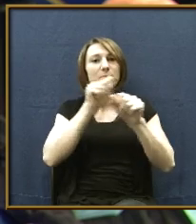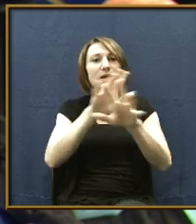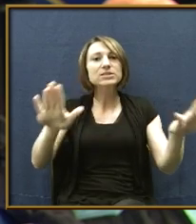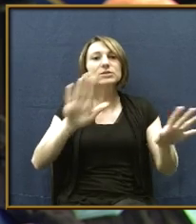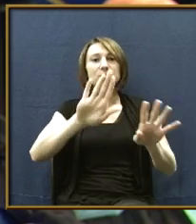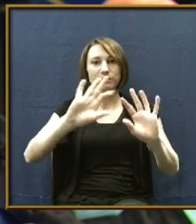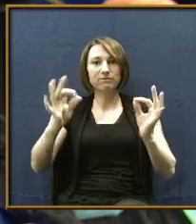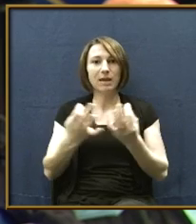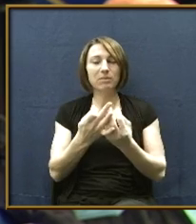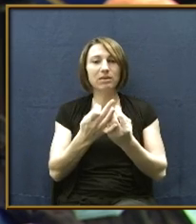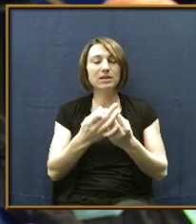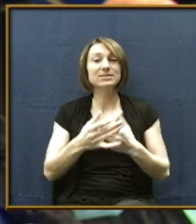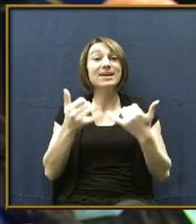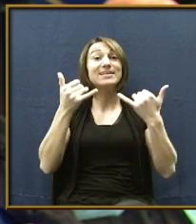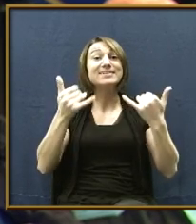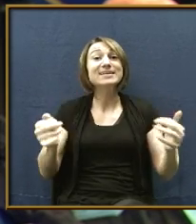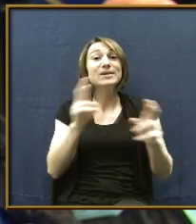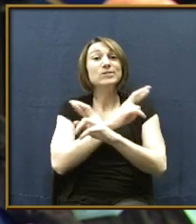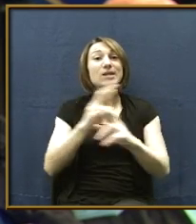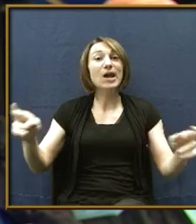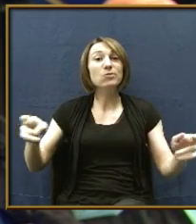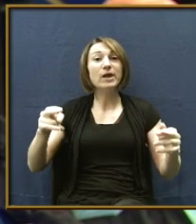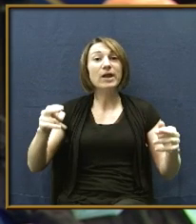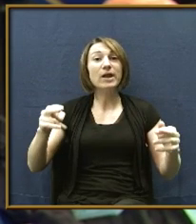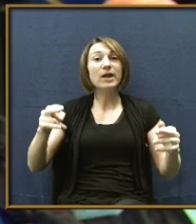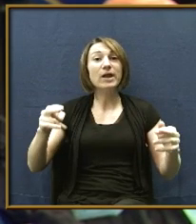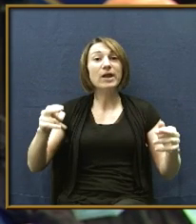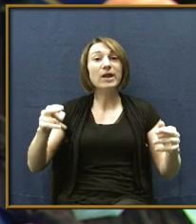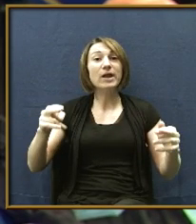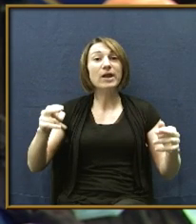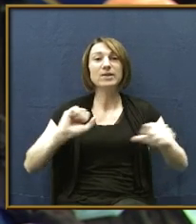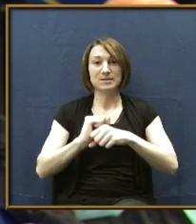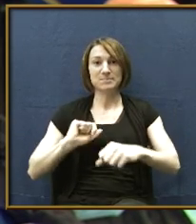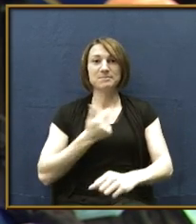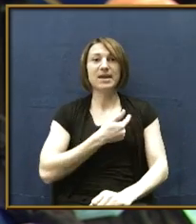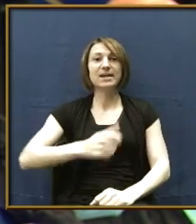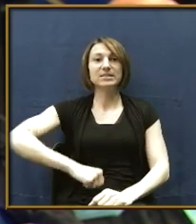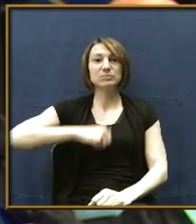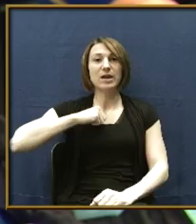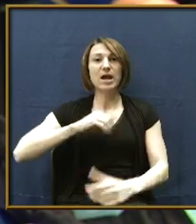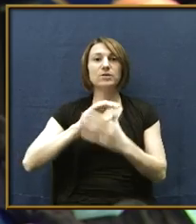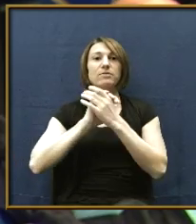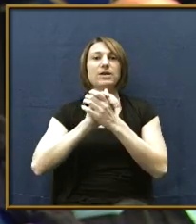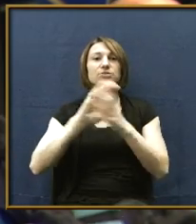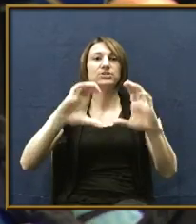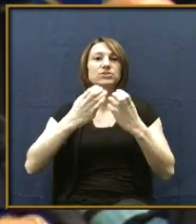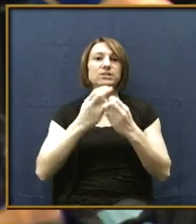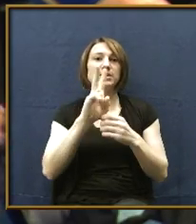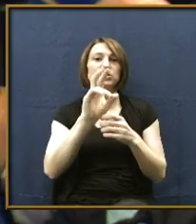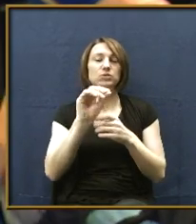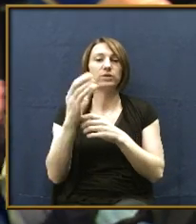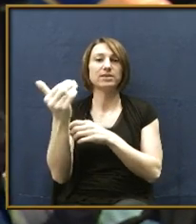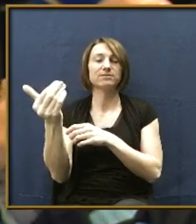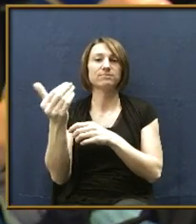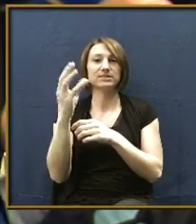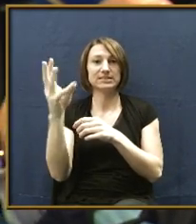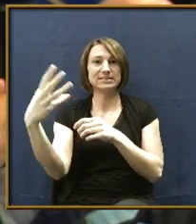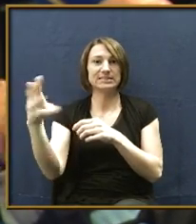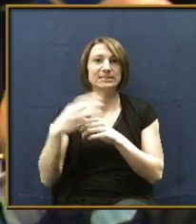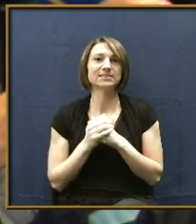family. Now go out and make us all proud. Congratulations, class of 2016.